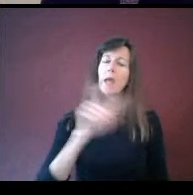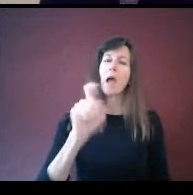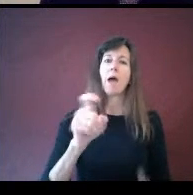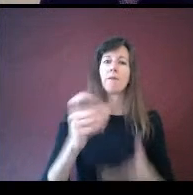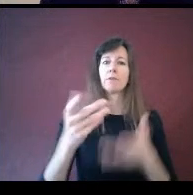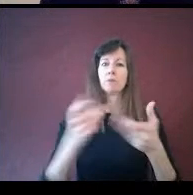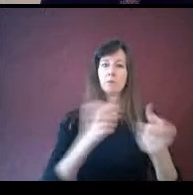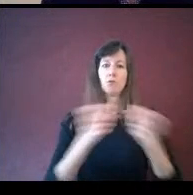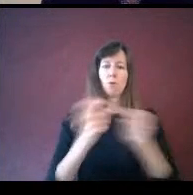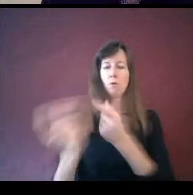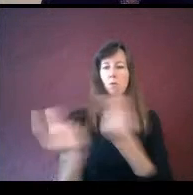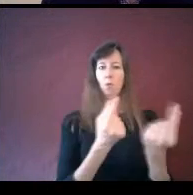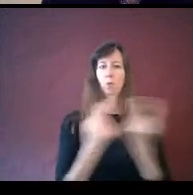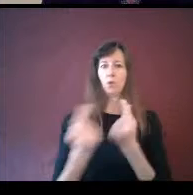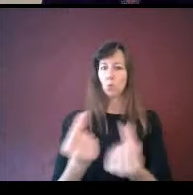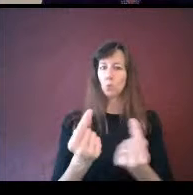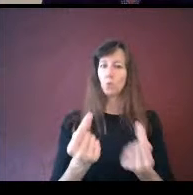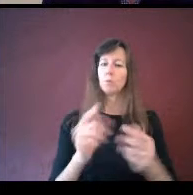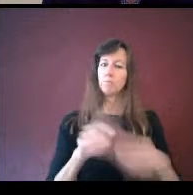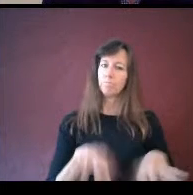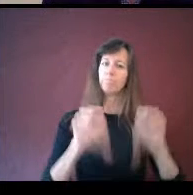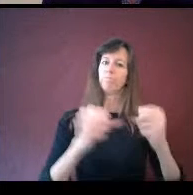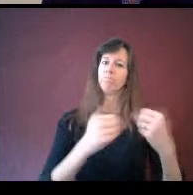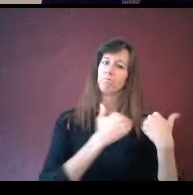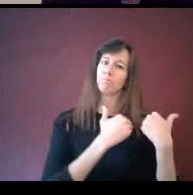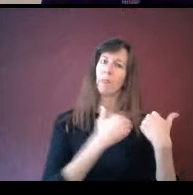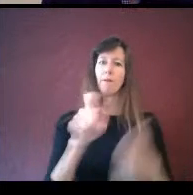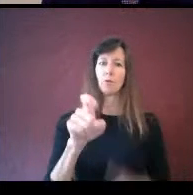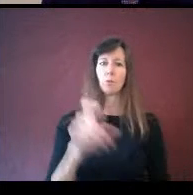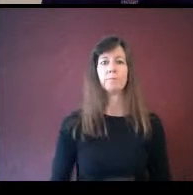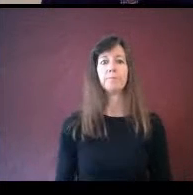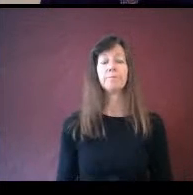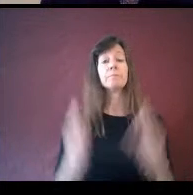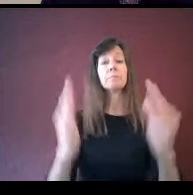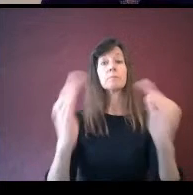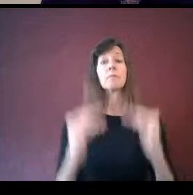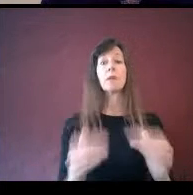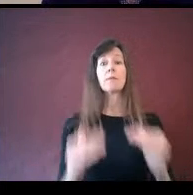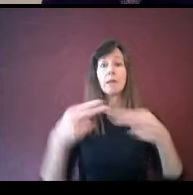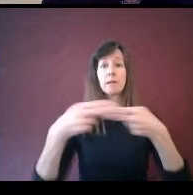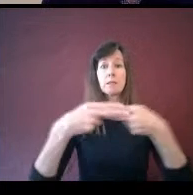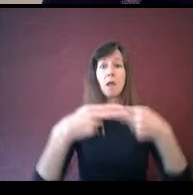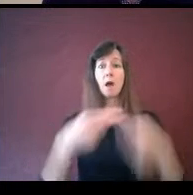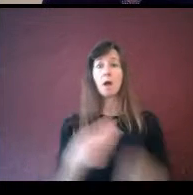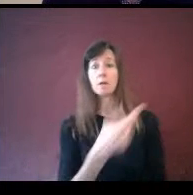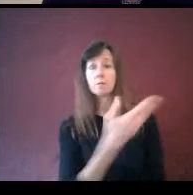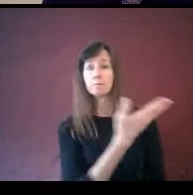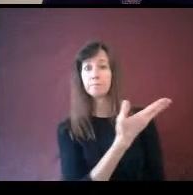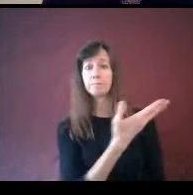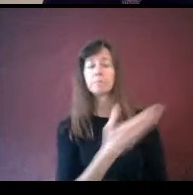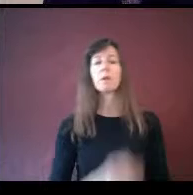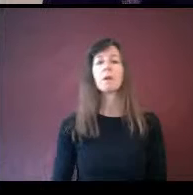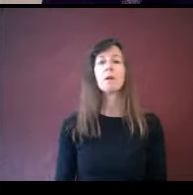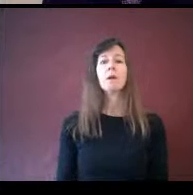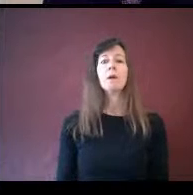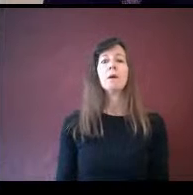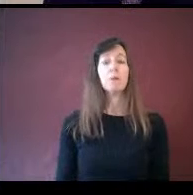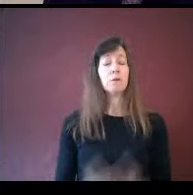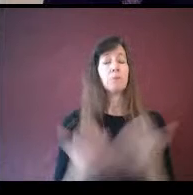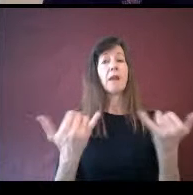Moving on to our next slide, we transition to the point at which we say,